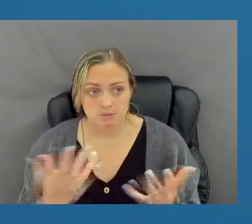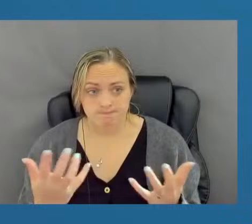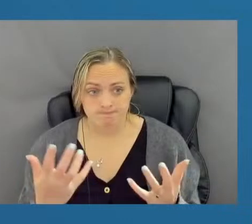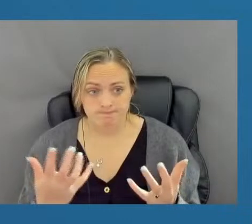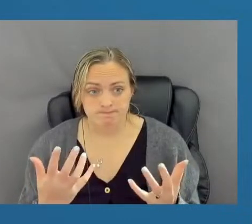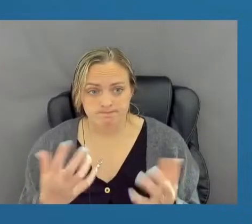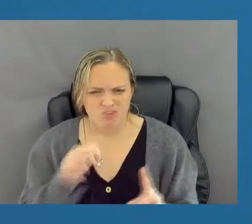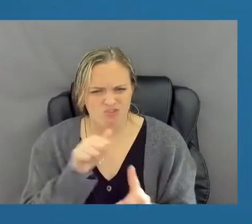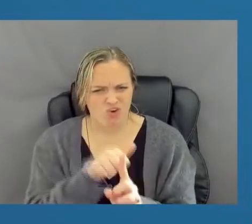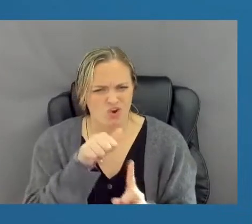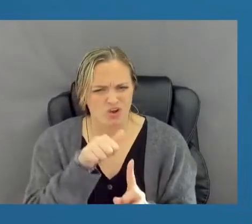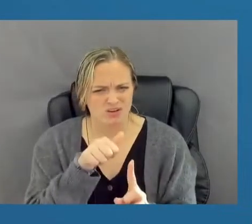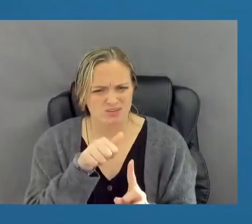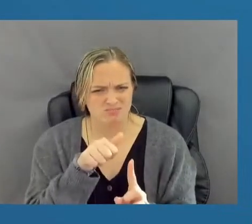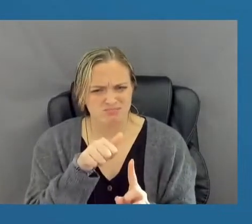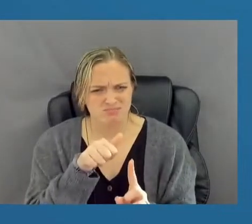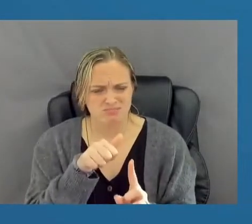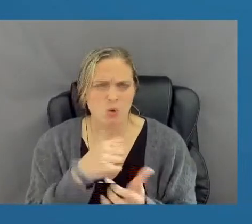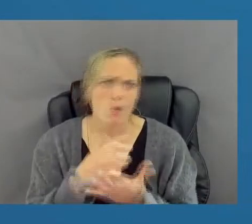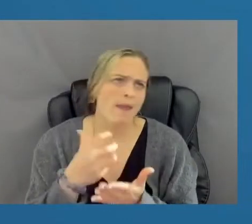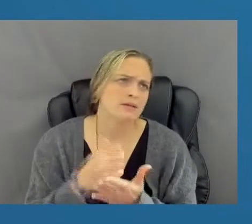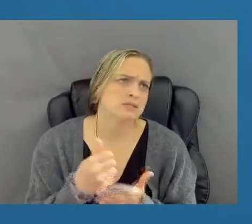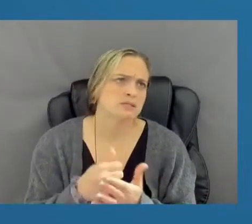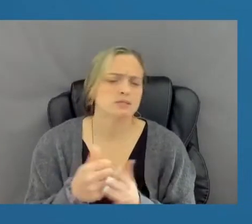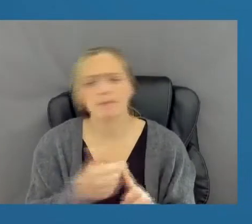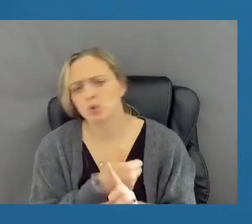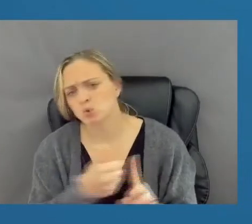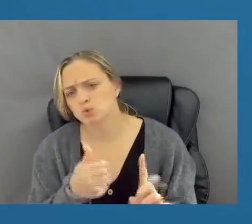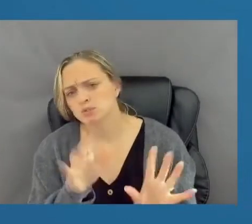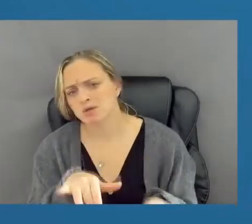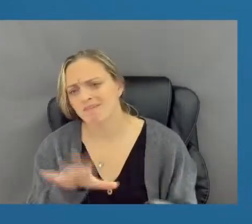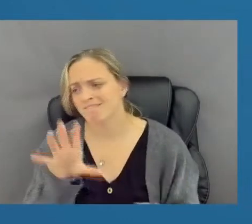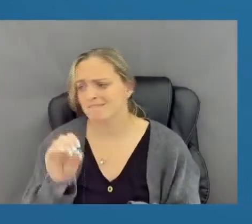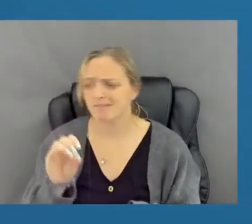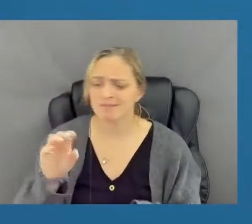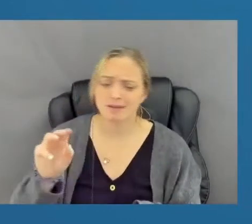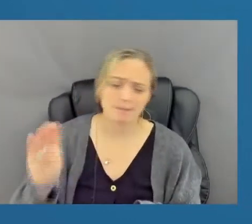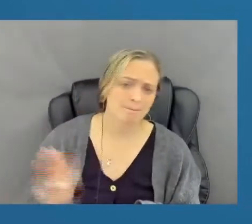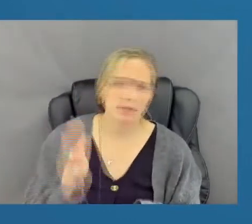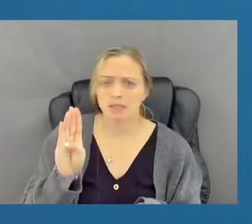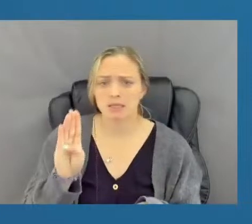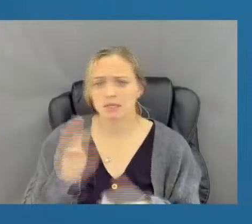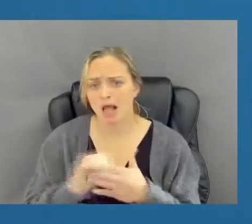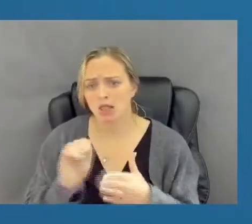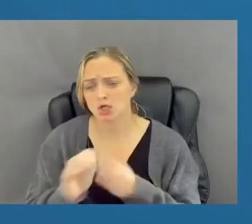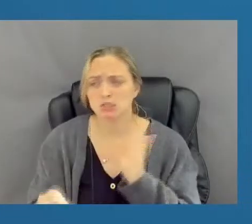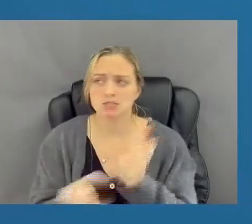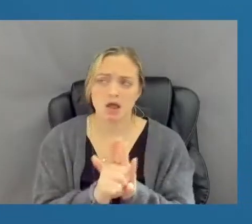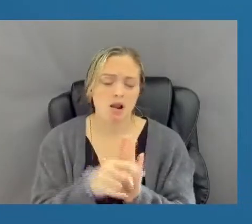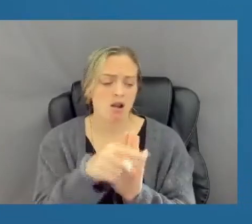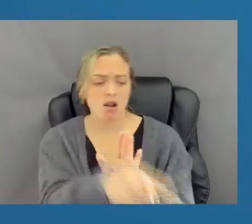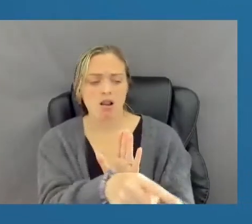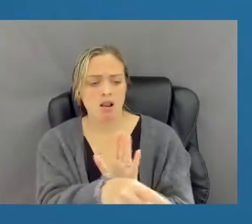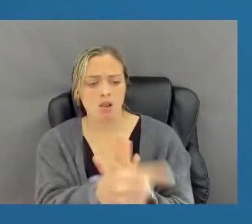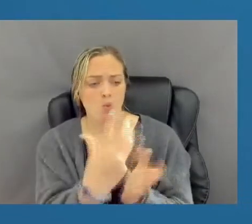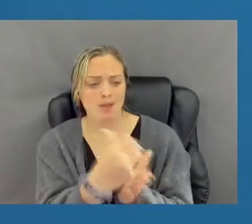fraud and waste and abuse. They're talking about $50 billion they've identified. If you found even $50 billion, which